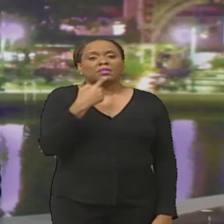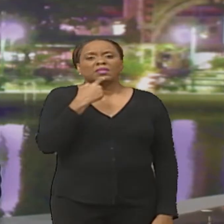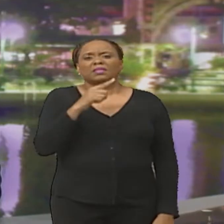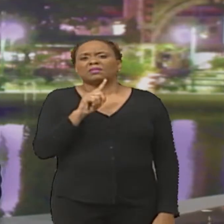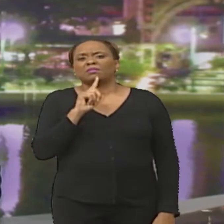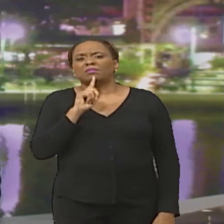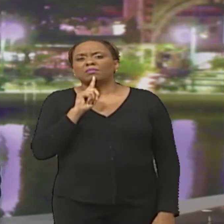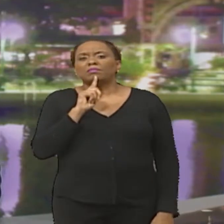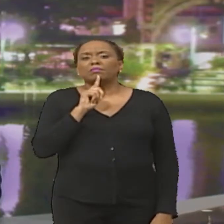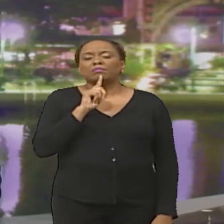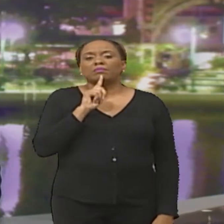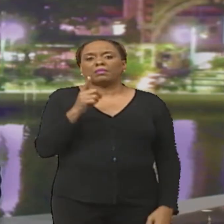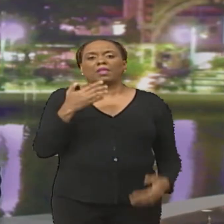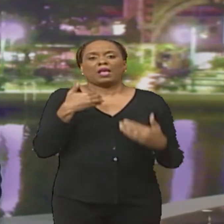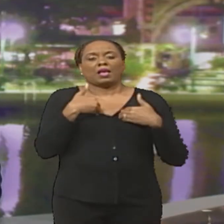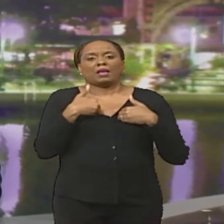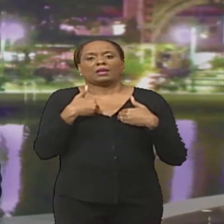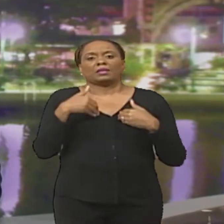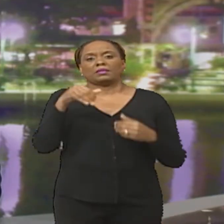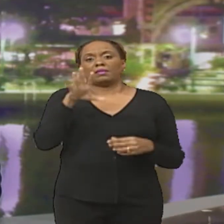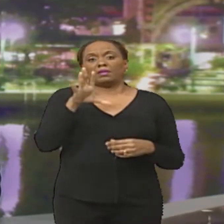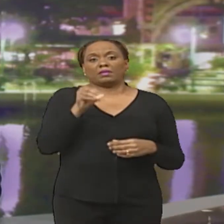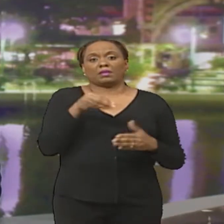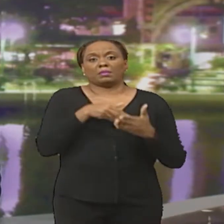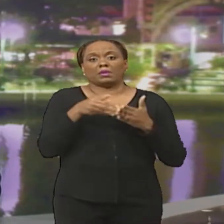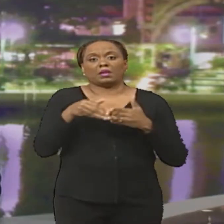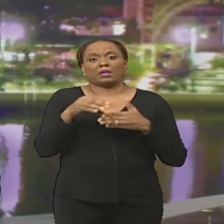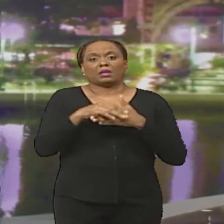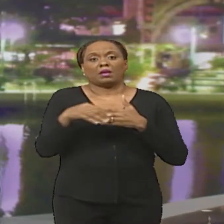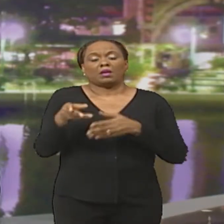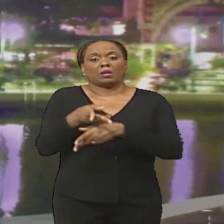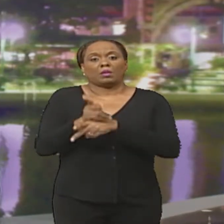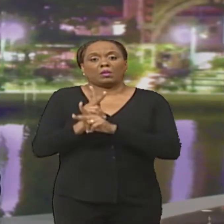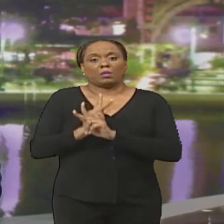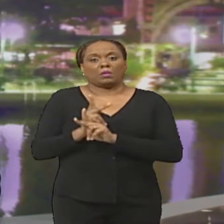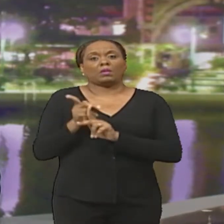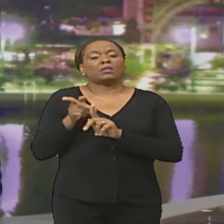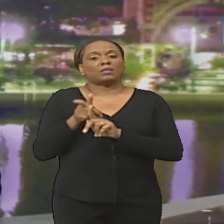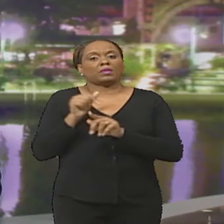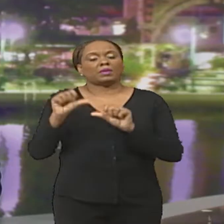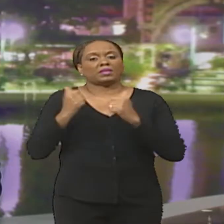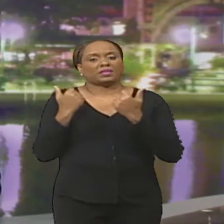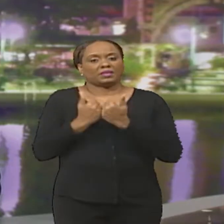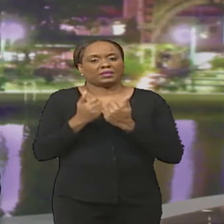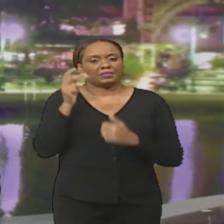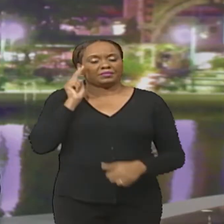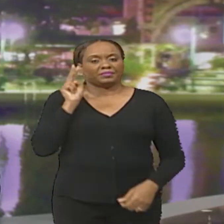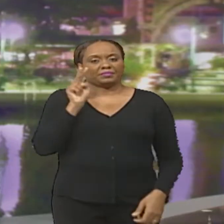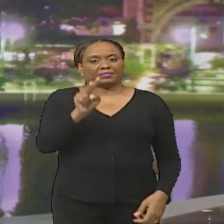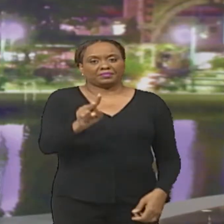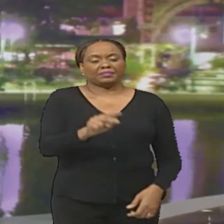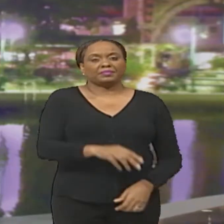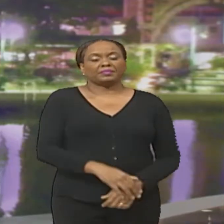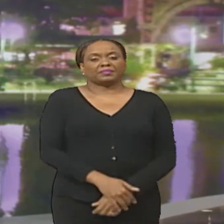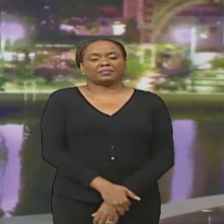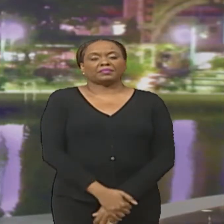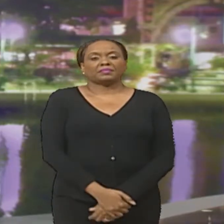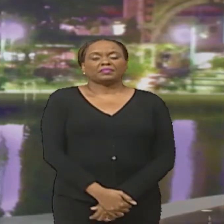it's being funded through a $50 million loan from the Inter-American Development Bank. Sharika Griffith has that